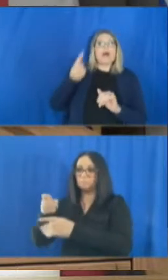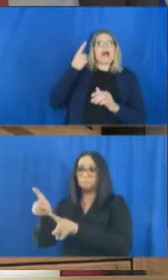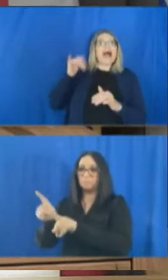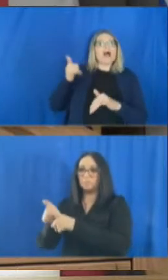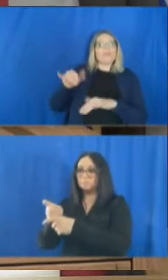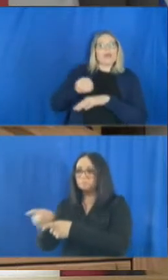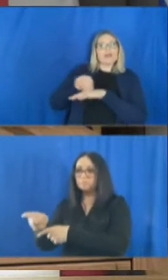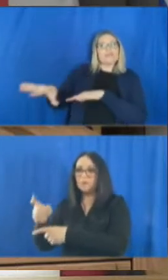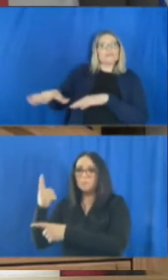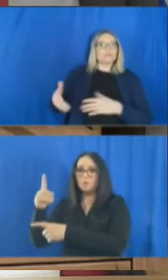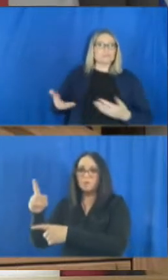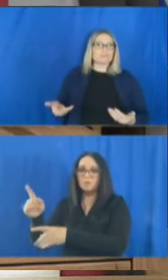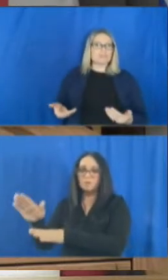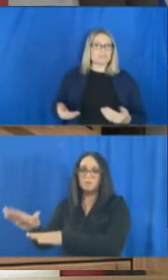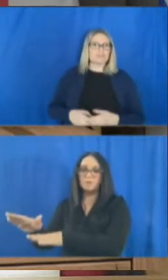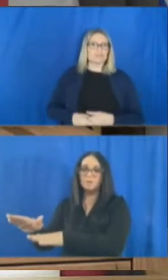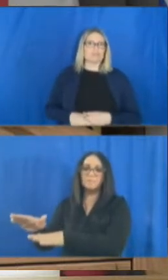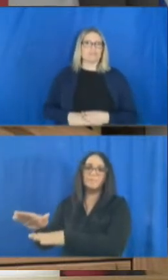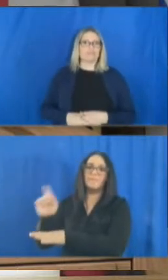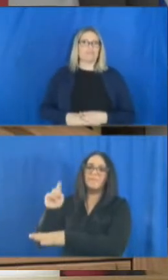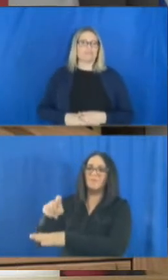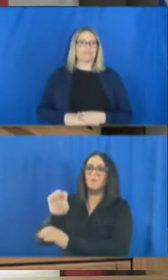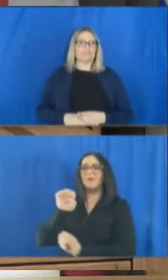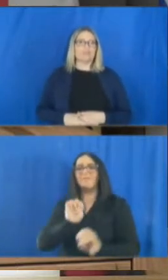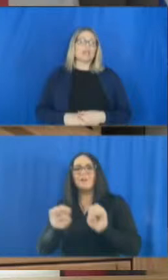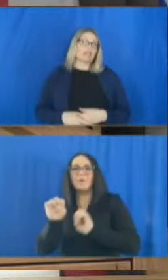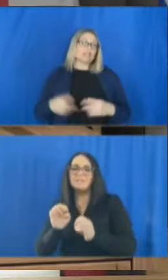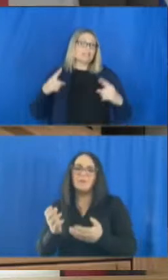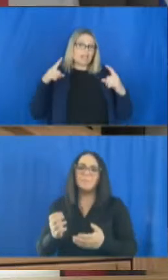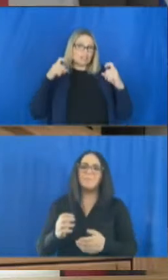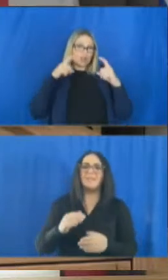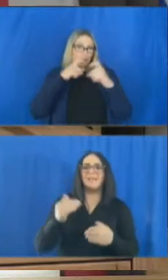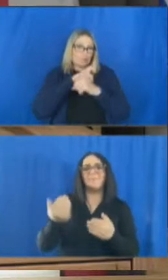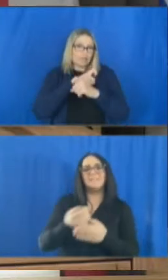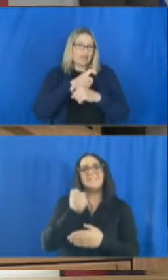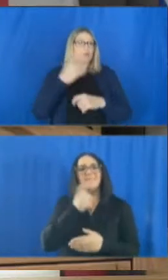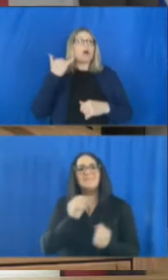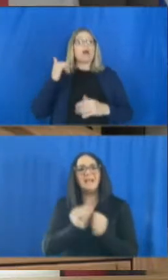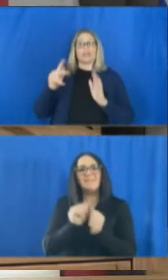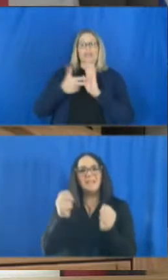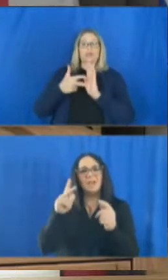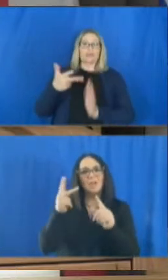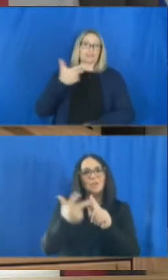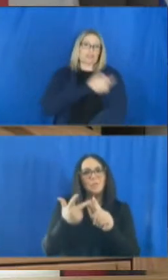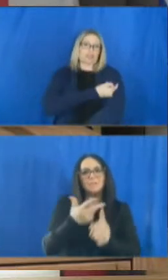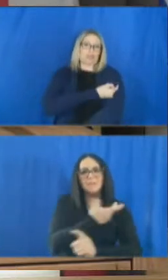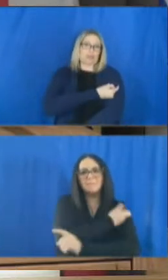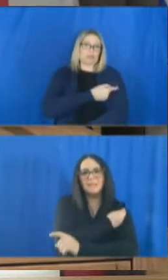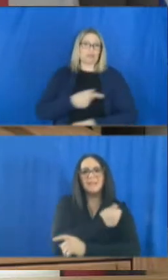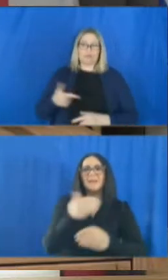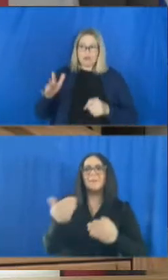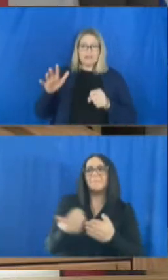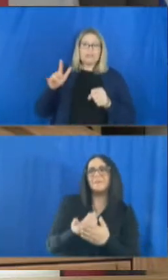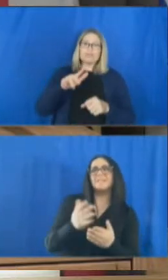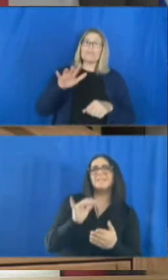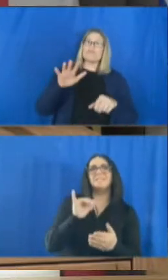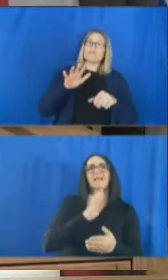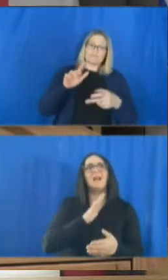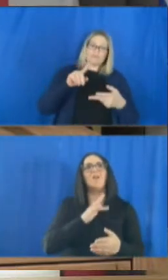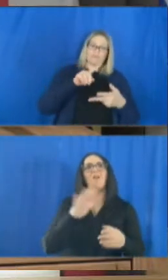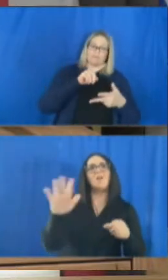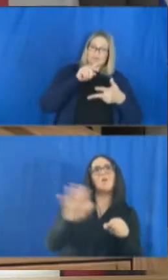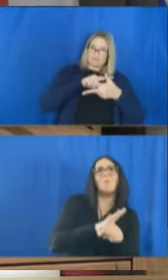7 months? So then it becomes a little more complicated in assessing that. And, you need